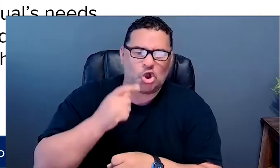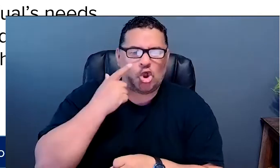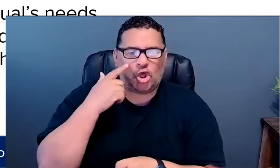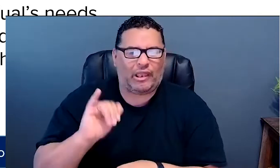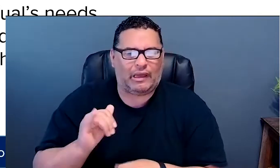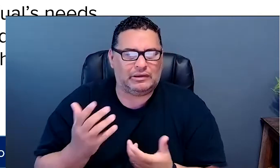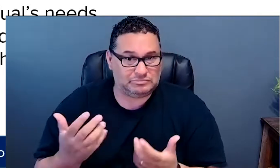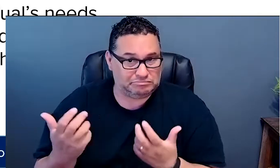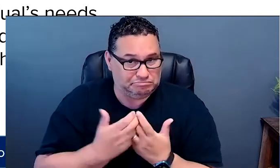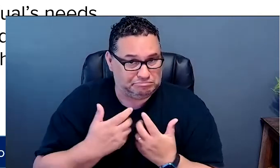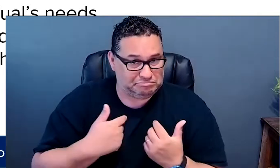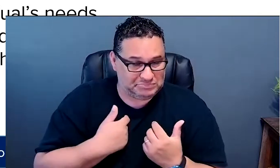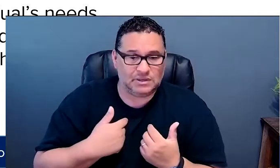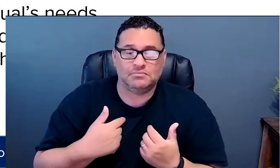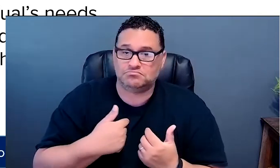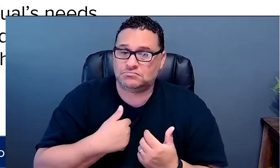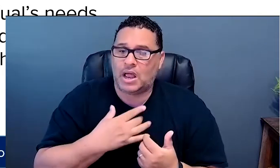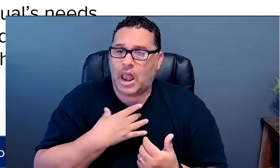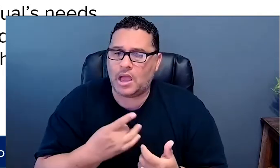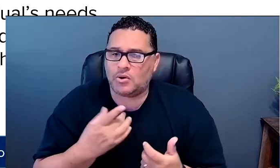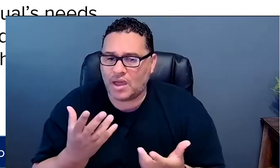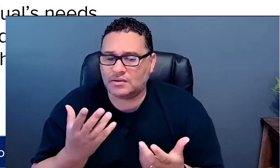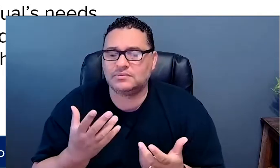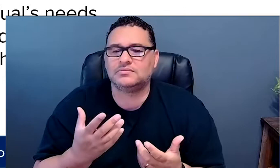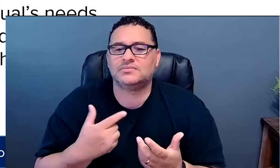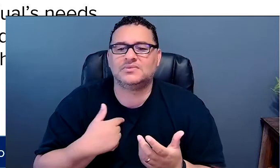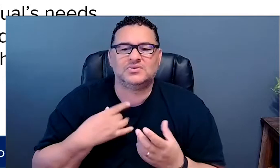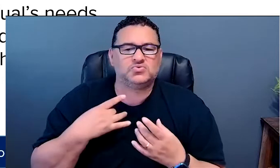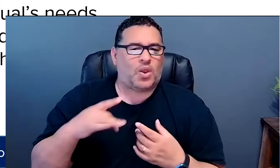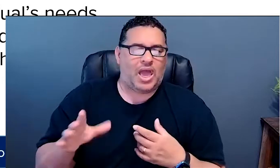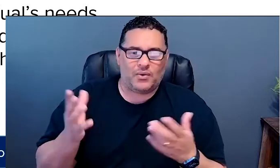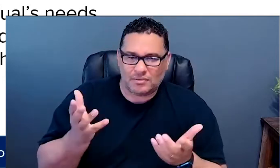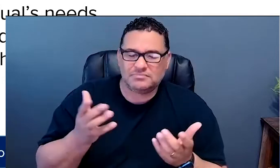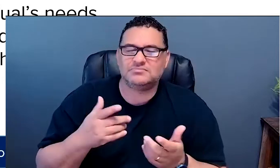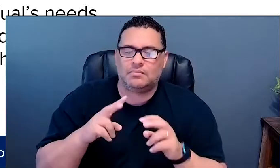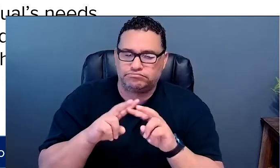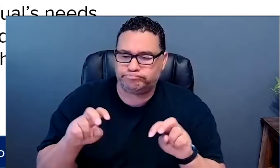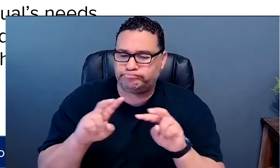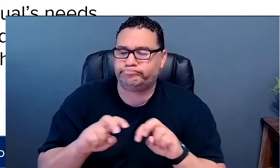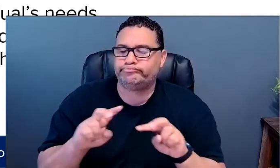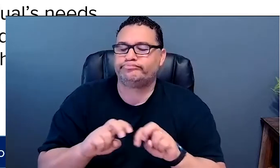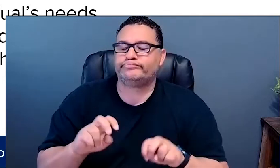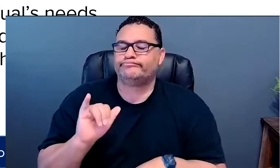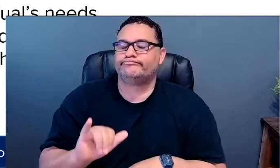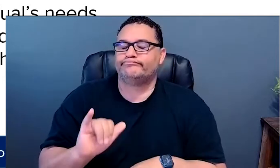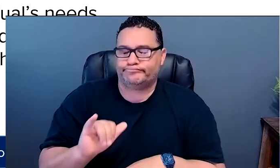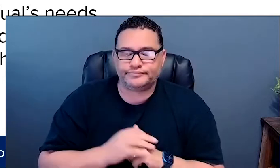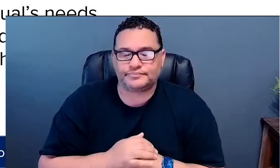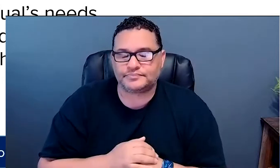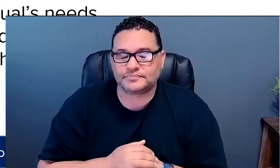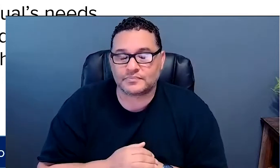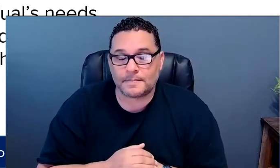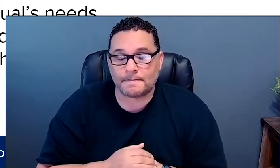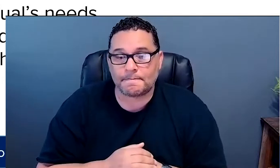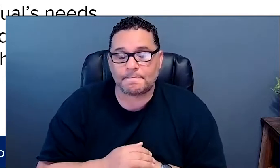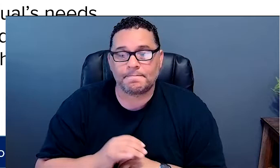I like? What don't I like? Those are all important things to learn about. You need to